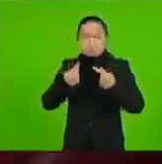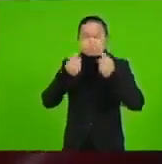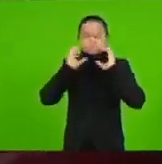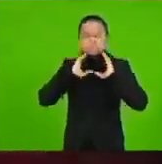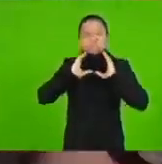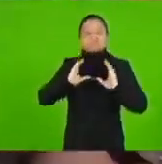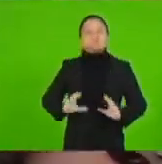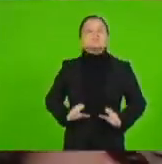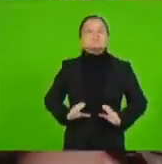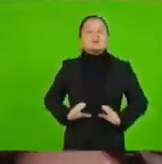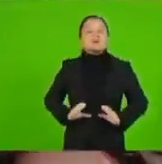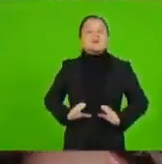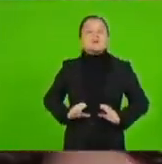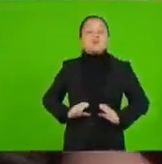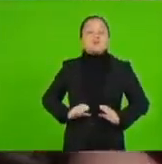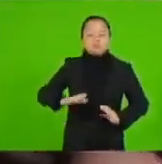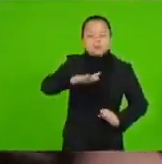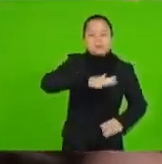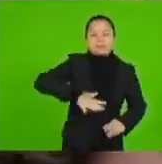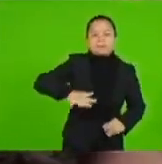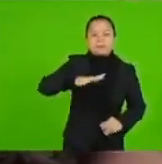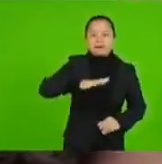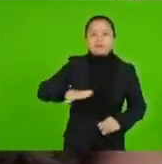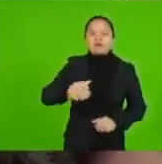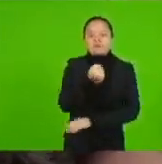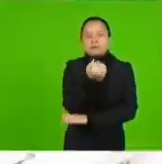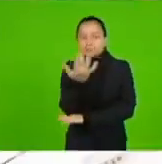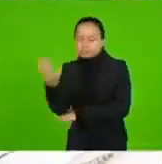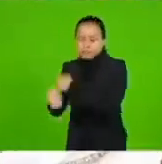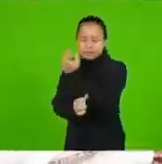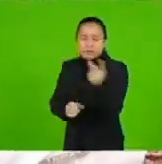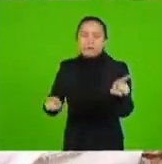vegetation of the Atlantic forest,